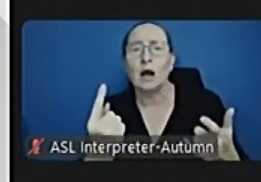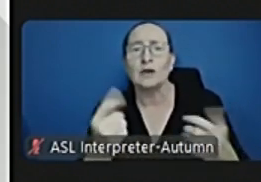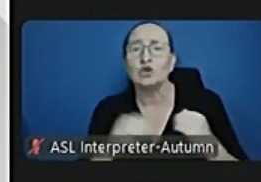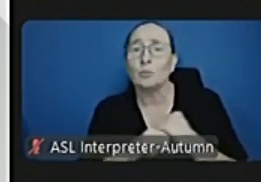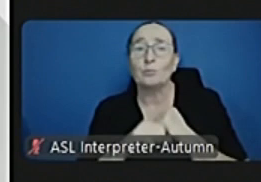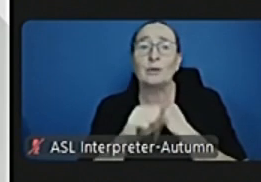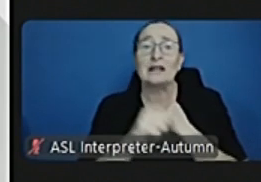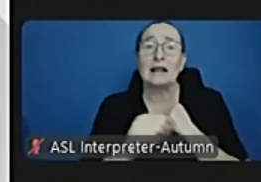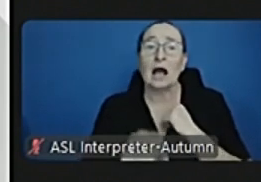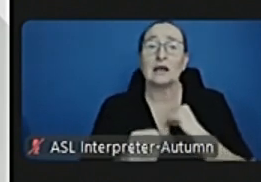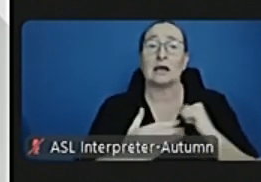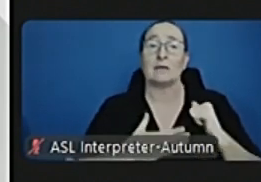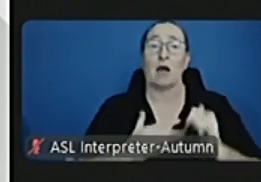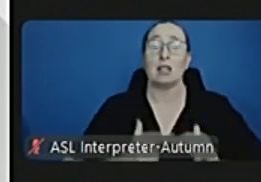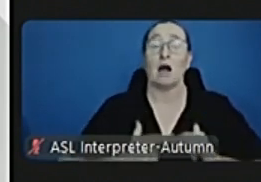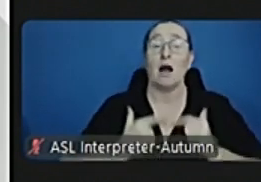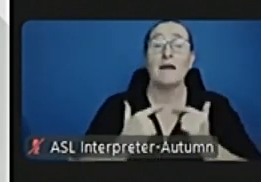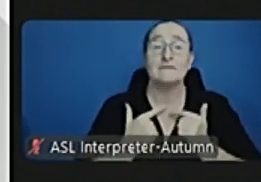my life